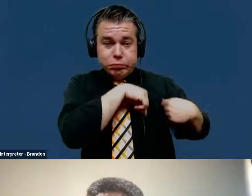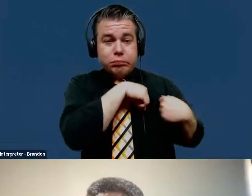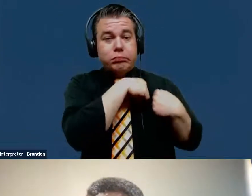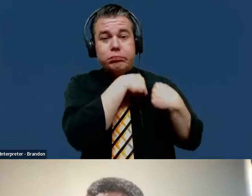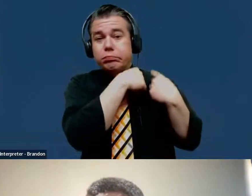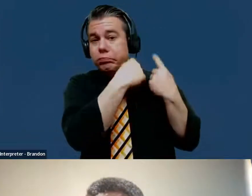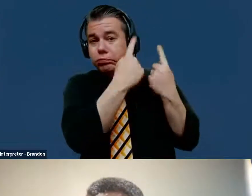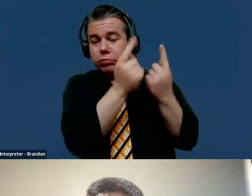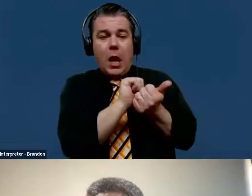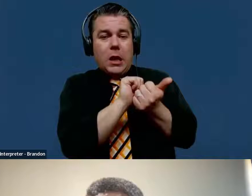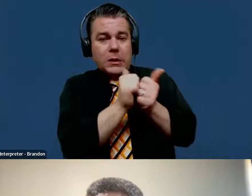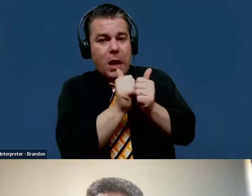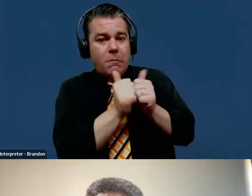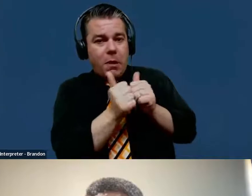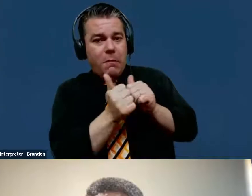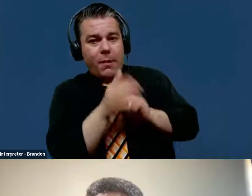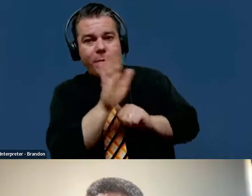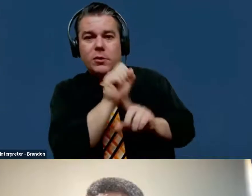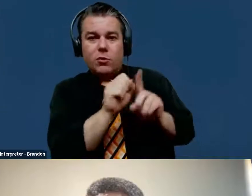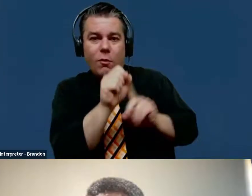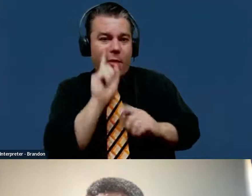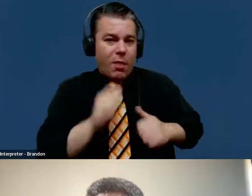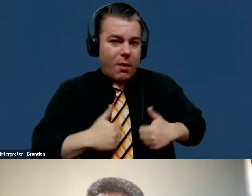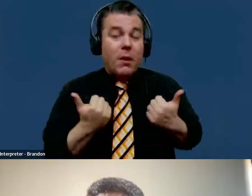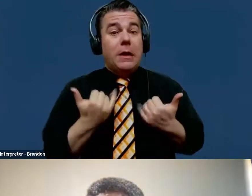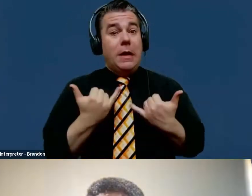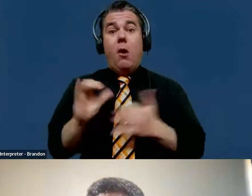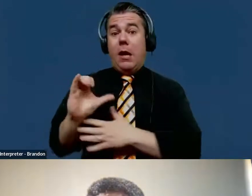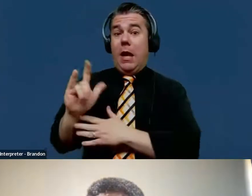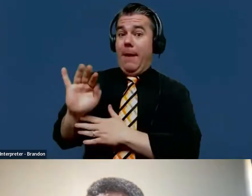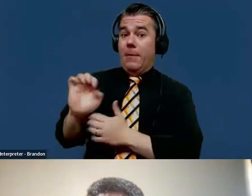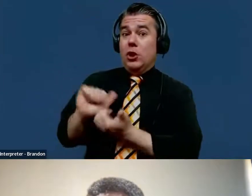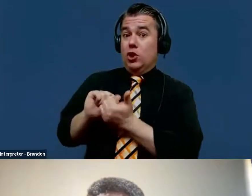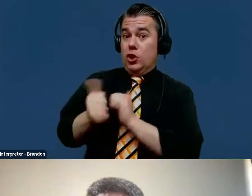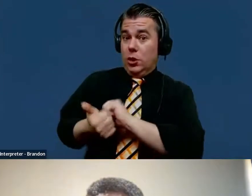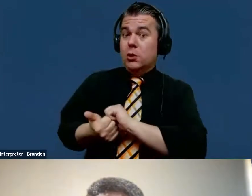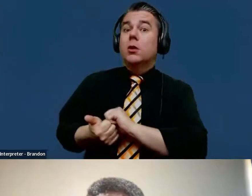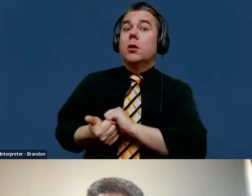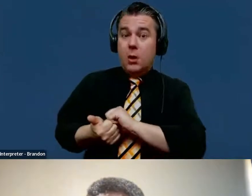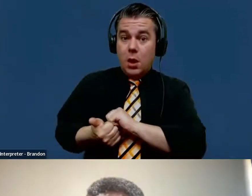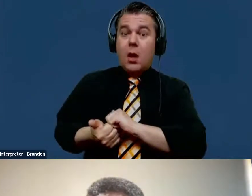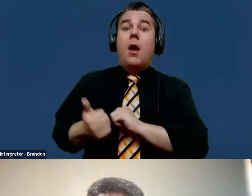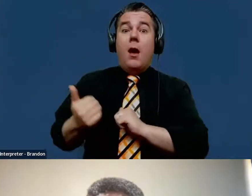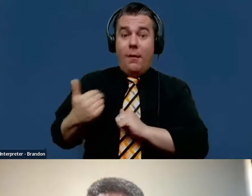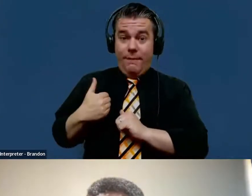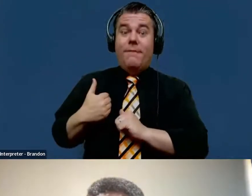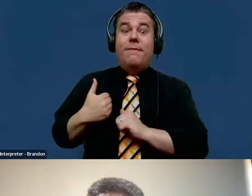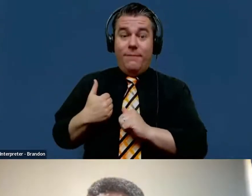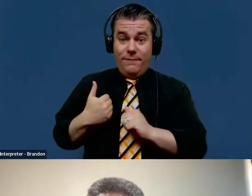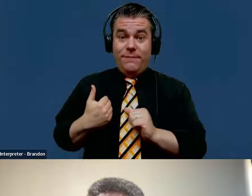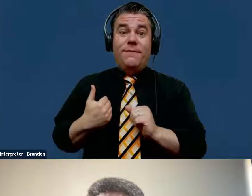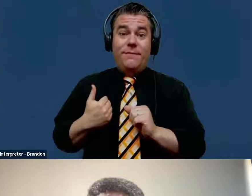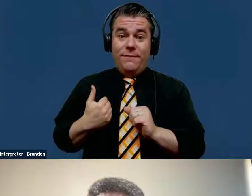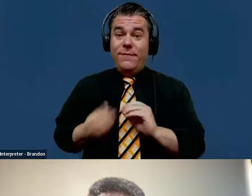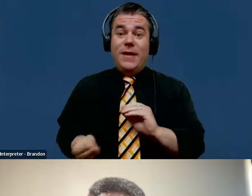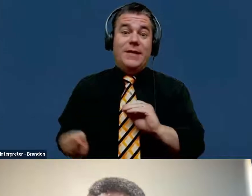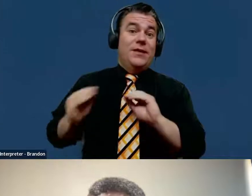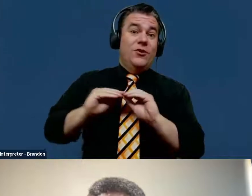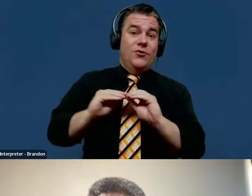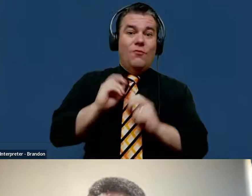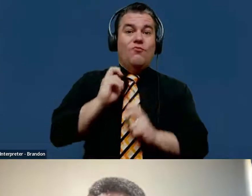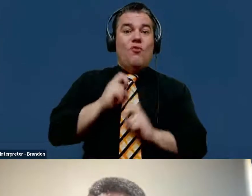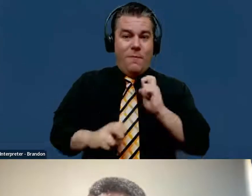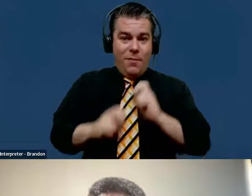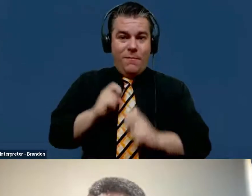the situations that they have in life. Of course, now with climate change, there is a very additional problem